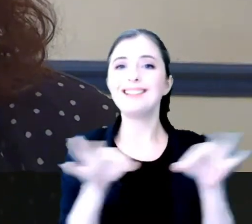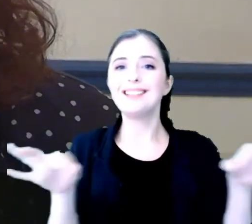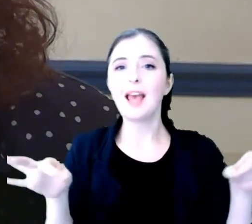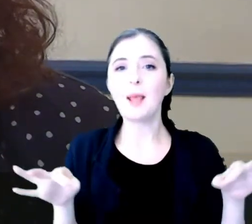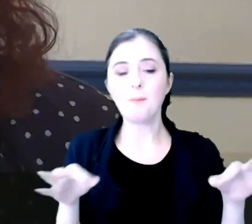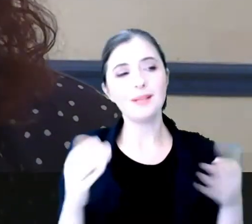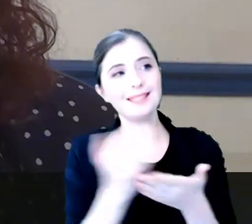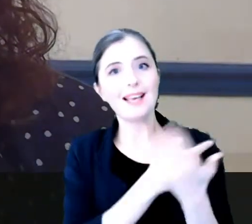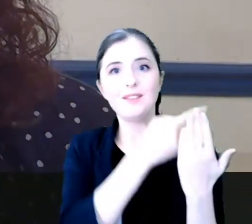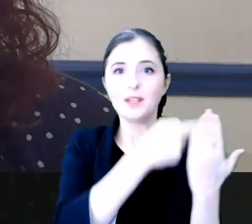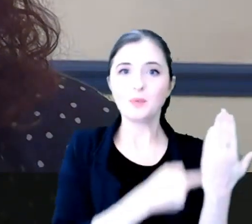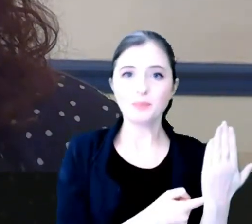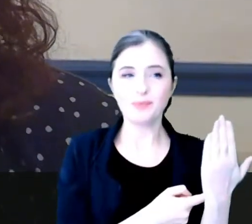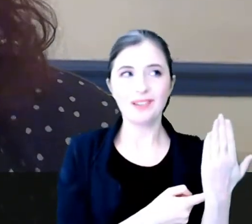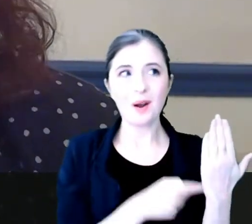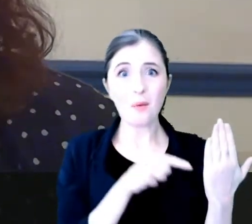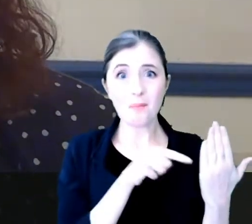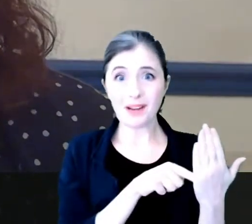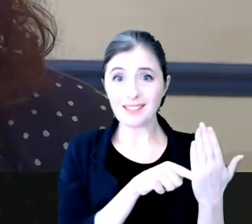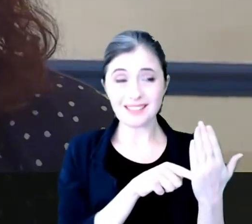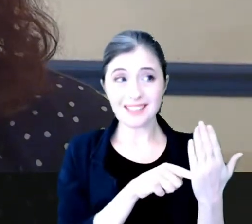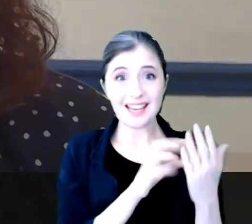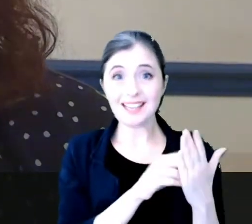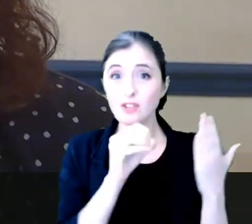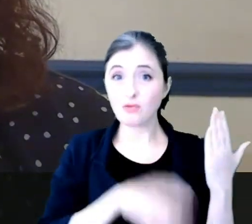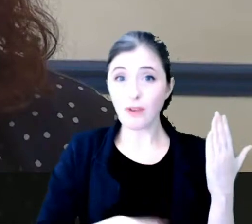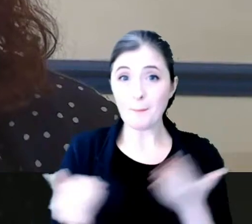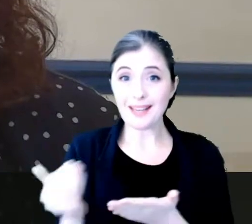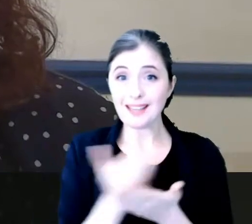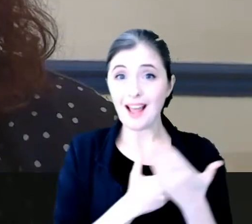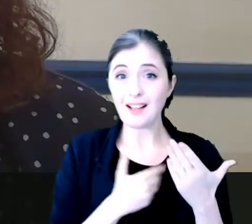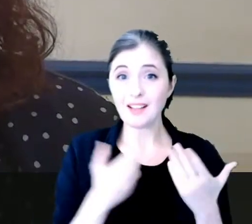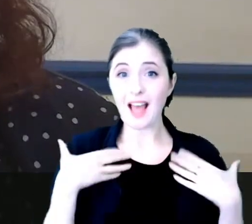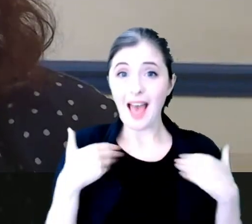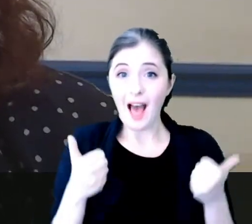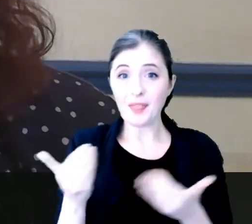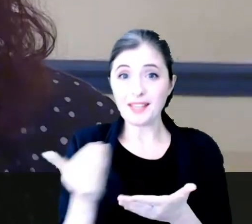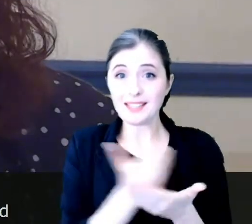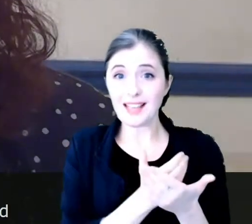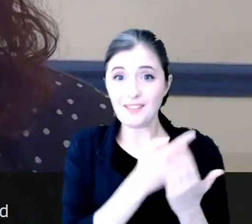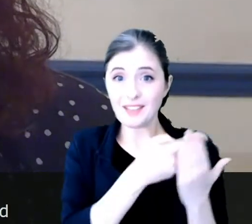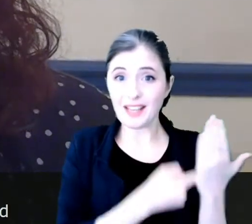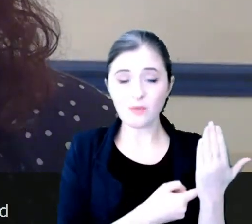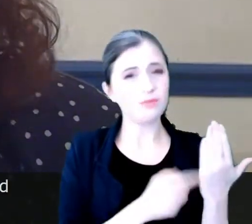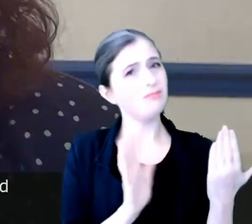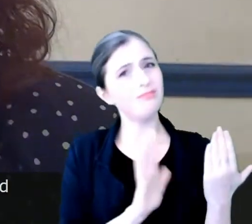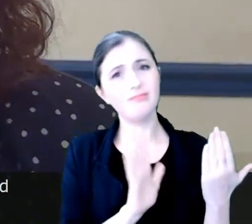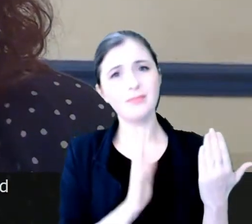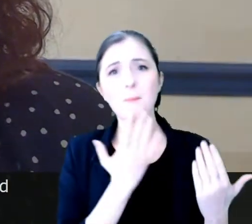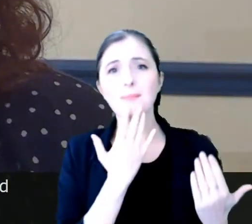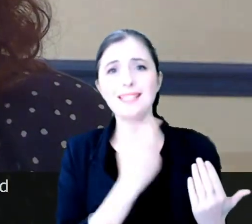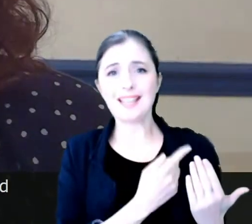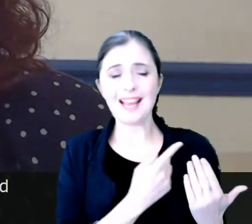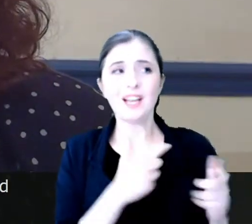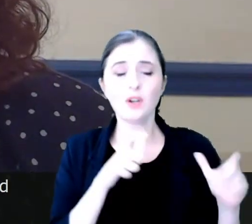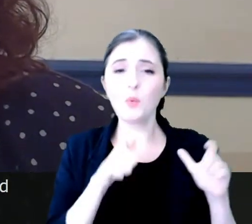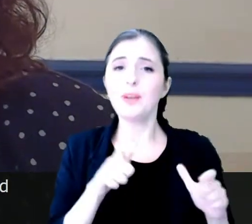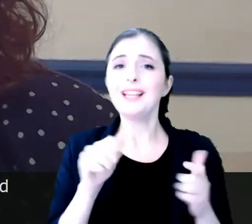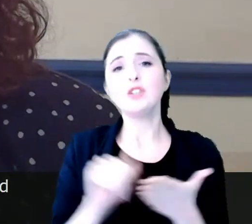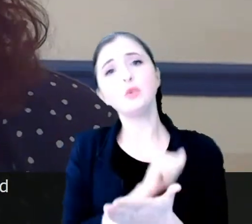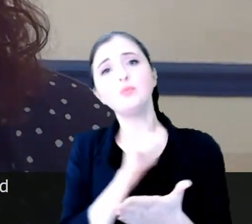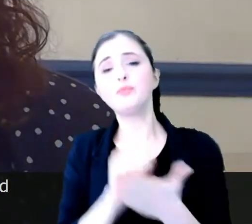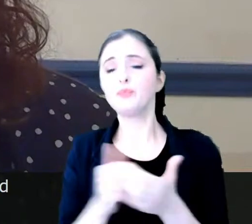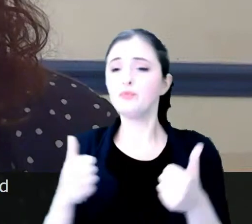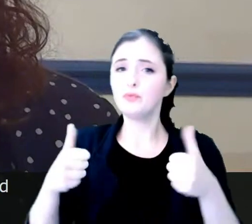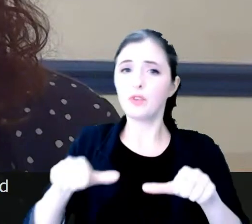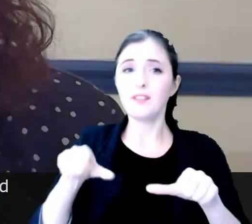safety is an absolute mistake. We have to put right the problems that have emerged in buildings. The London Assembly has worked on this. We did a